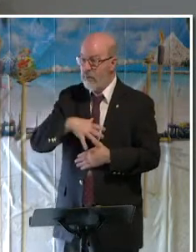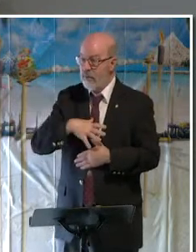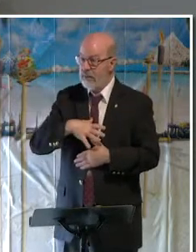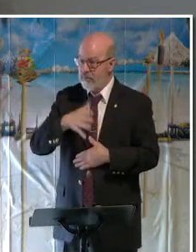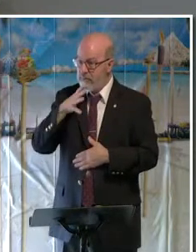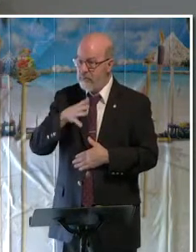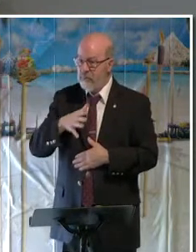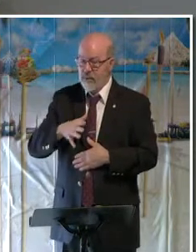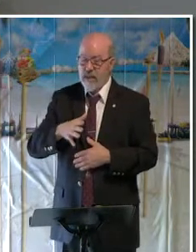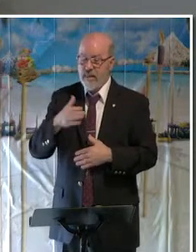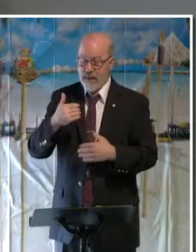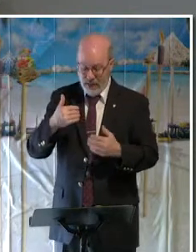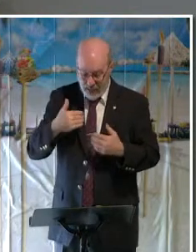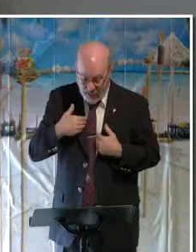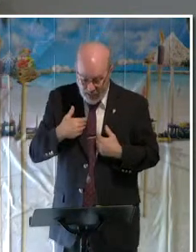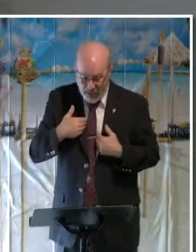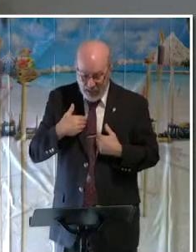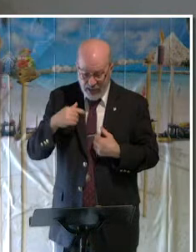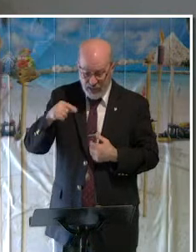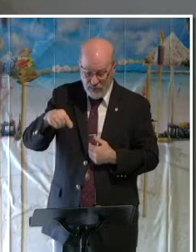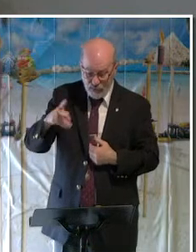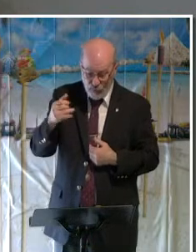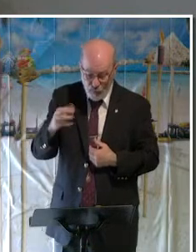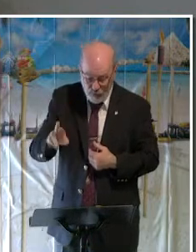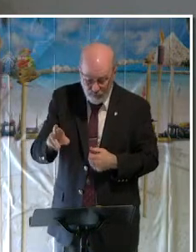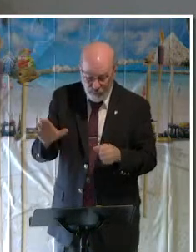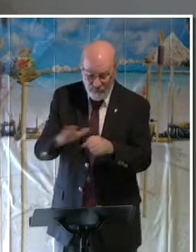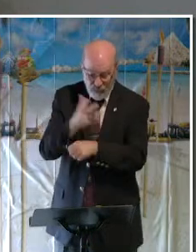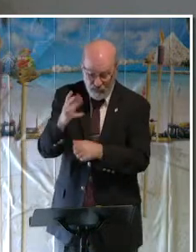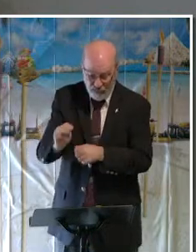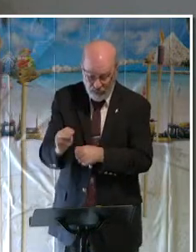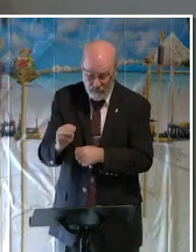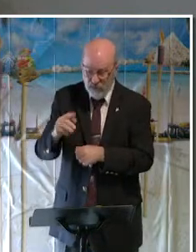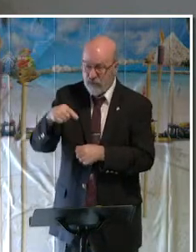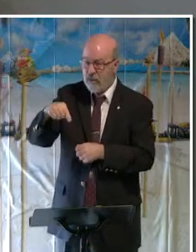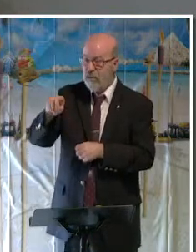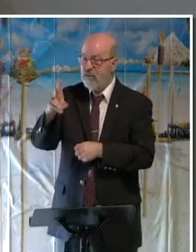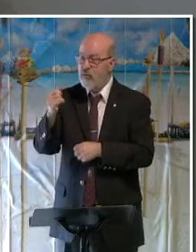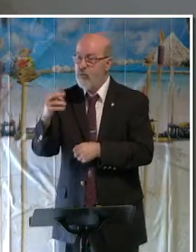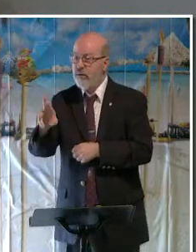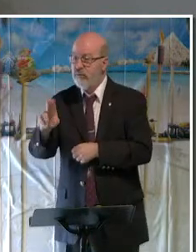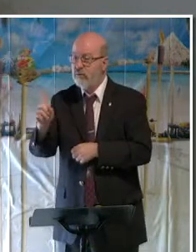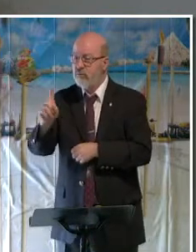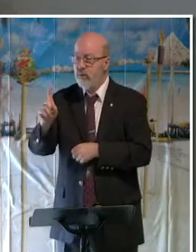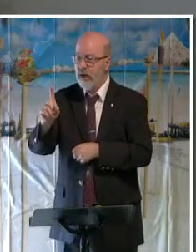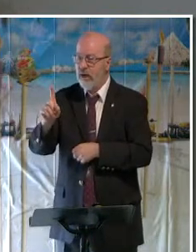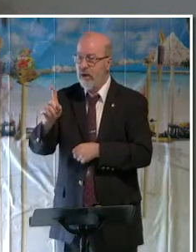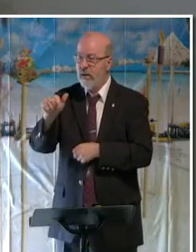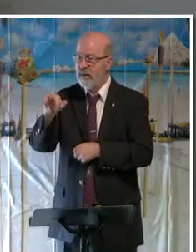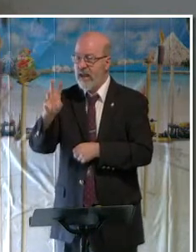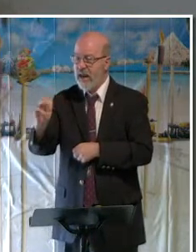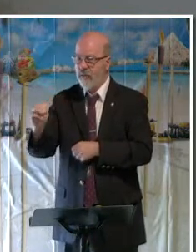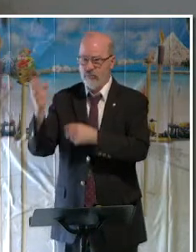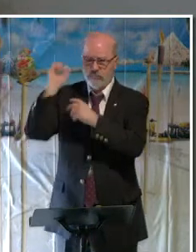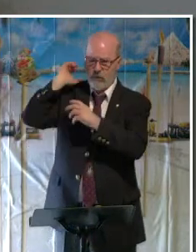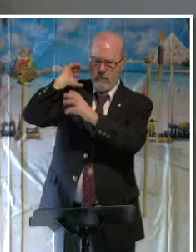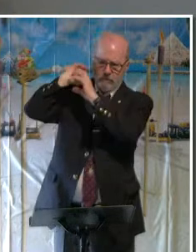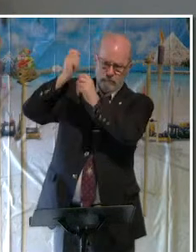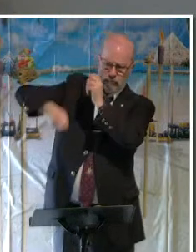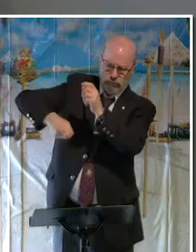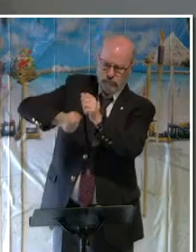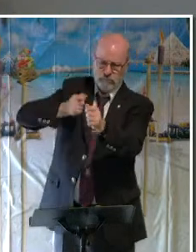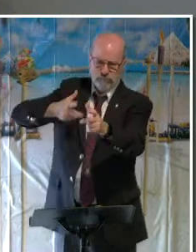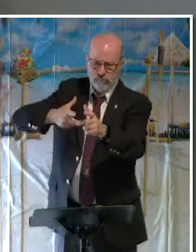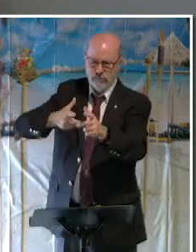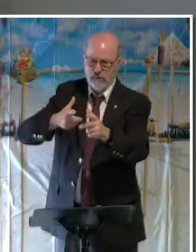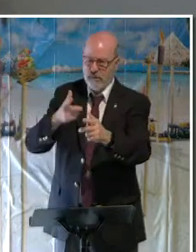woman that hath their quiver full of them." The quiver is the place where the arrows rest, where